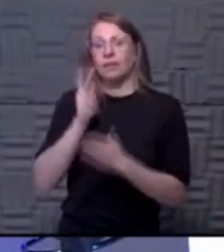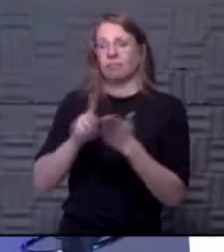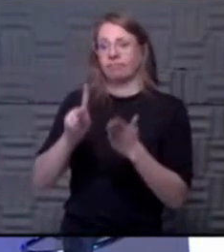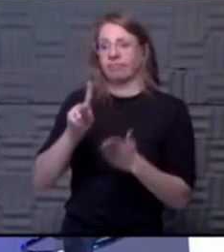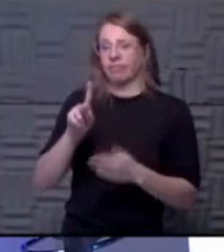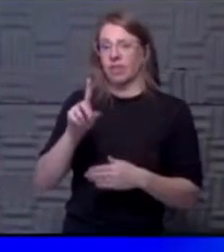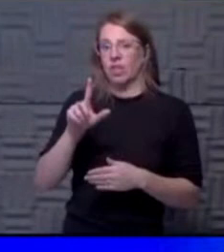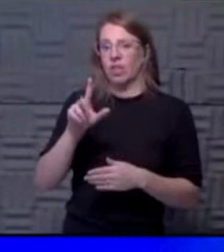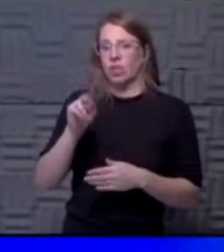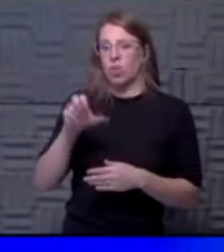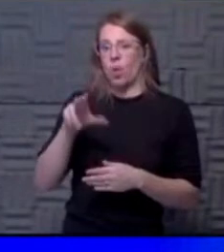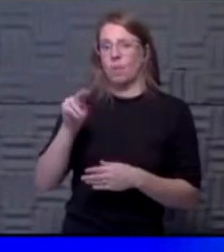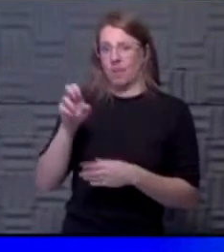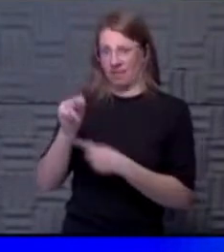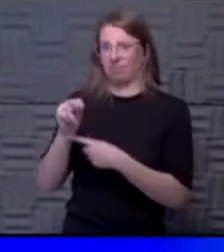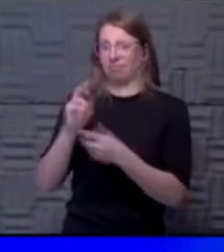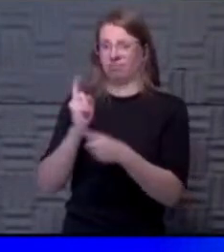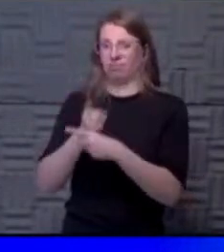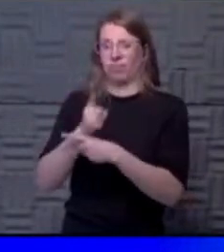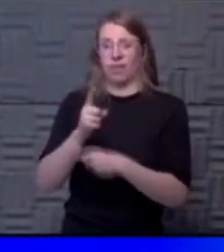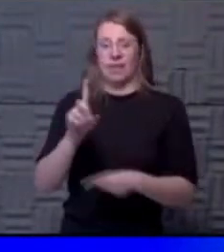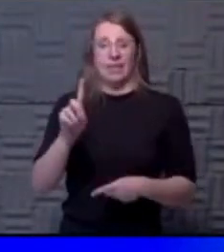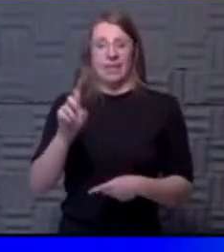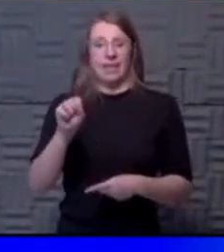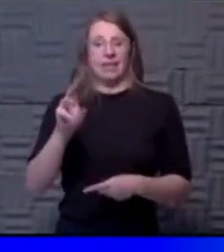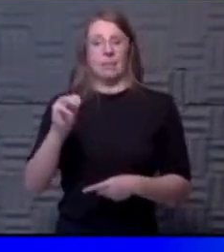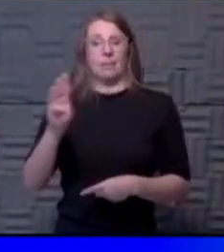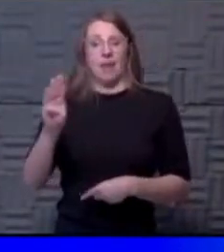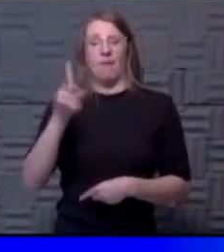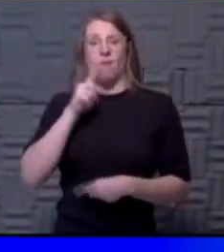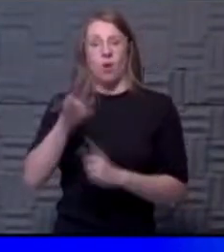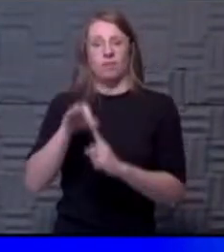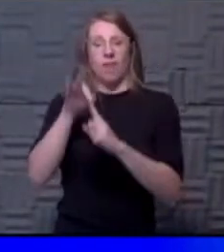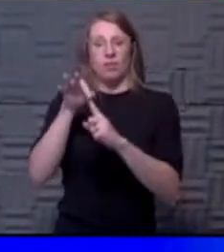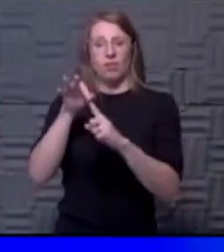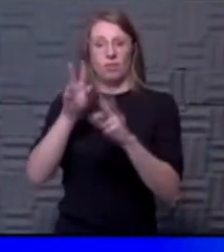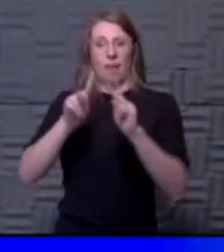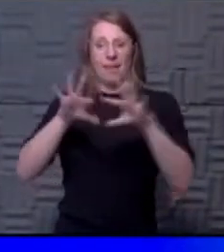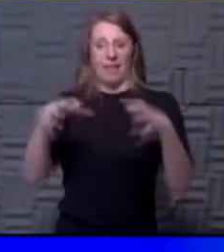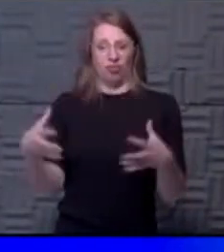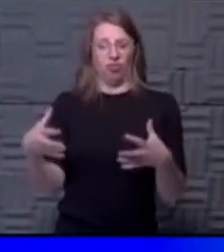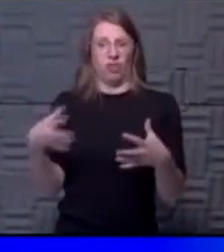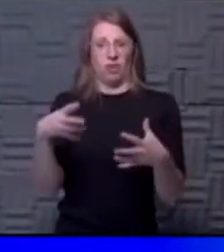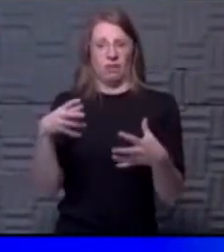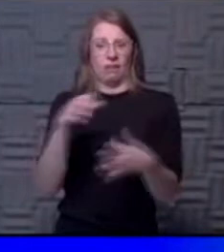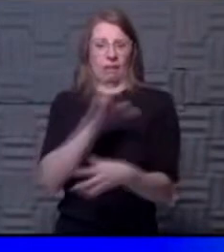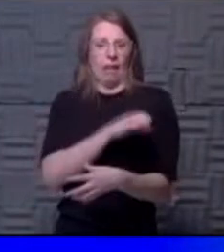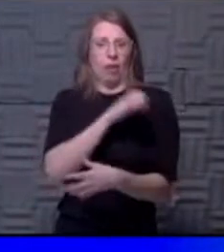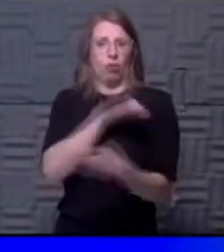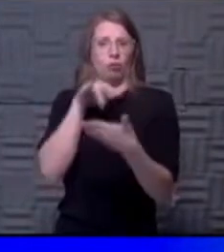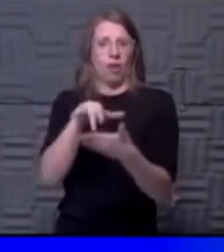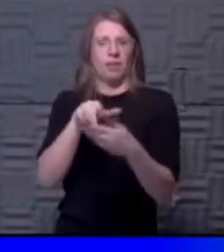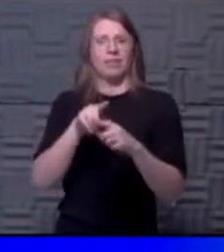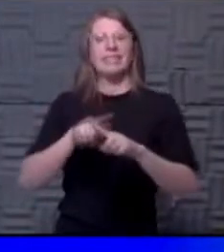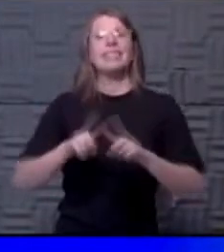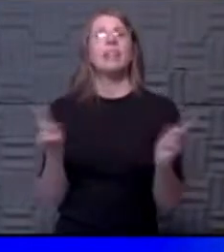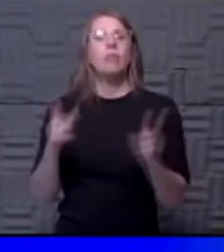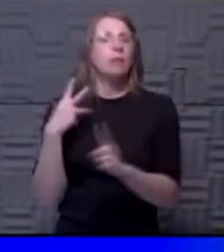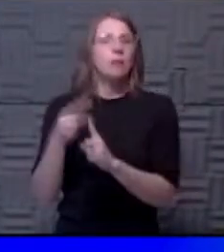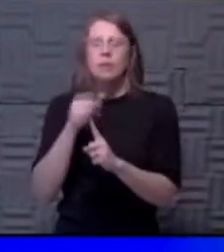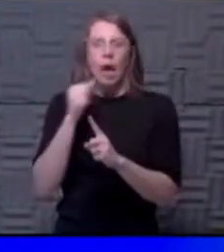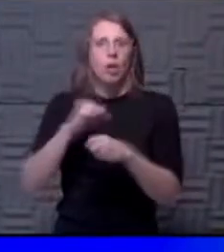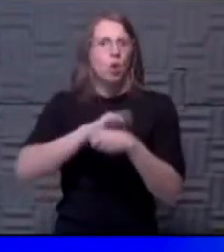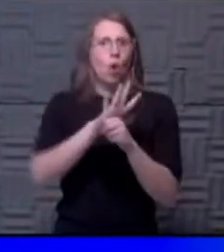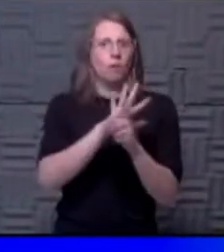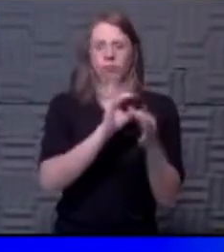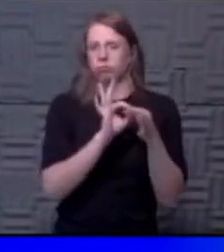DSMB, a monitoring board right now for a special populations clinical trial in a different, with a different vaccine, not even a COVID vaccine.